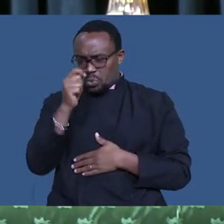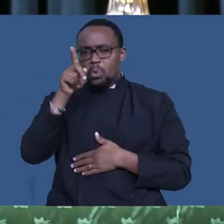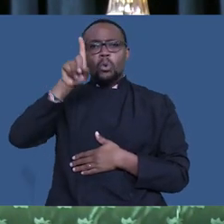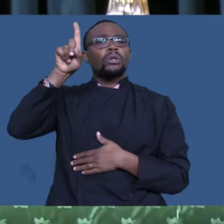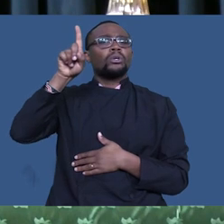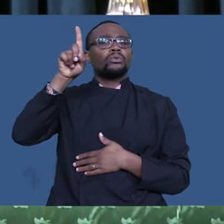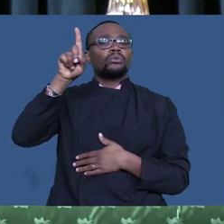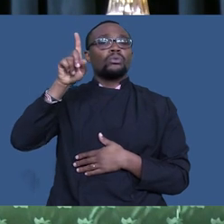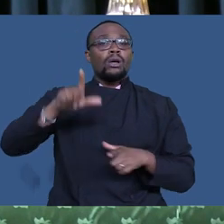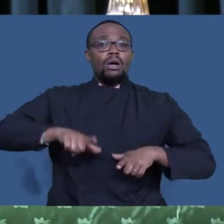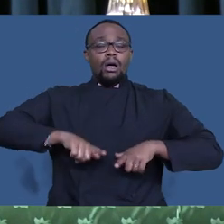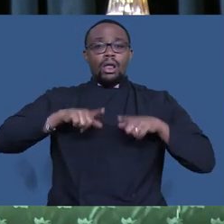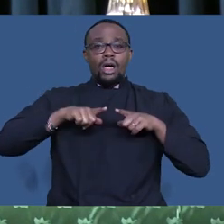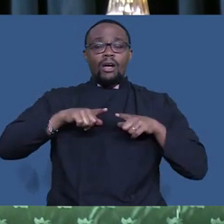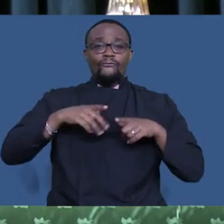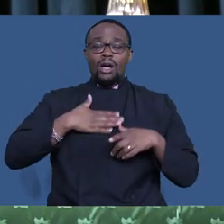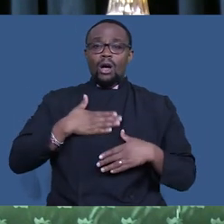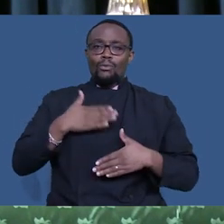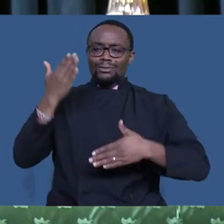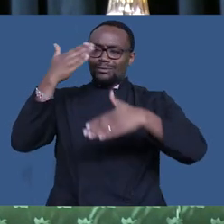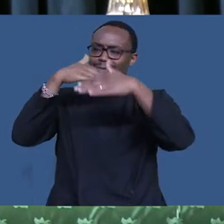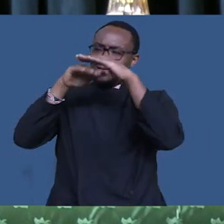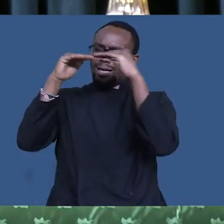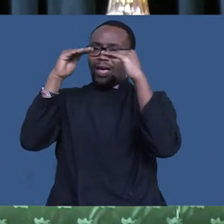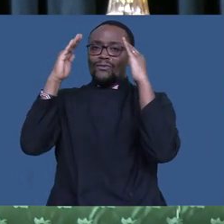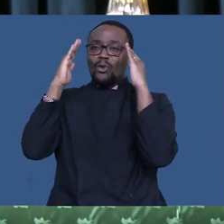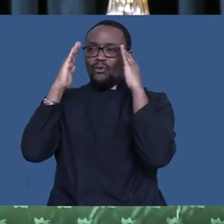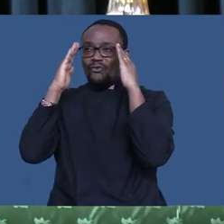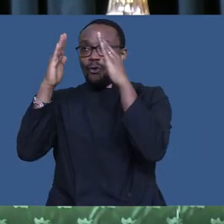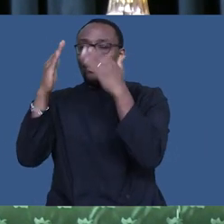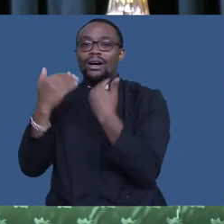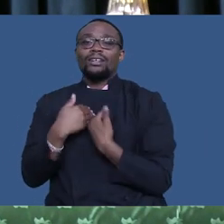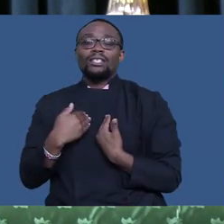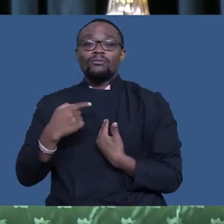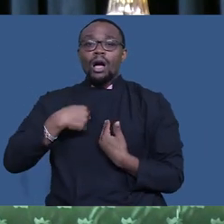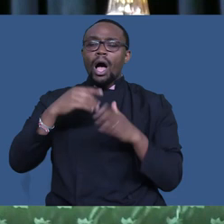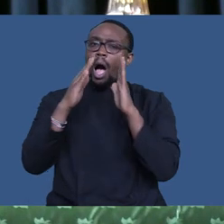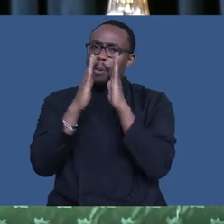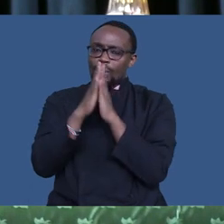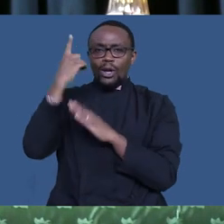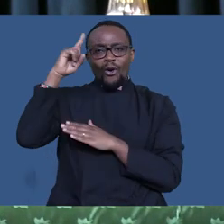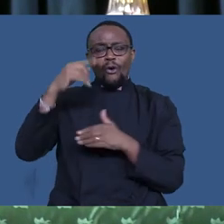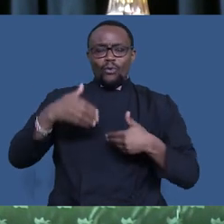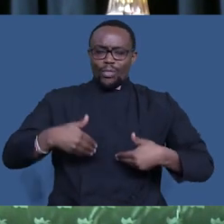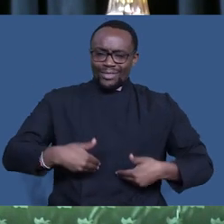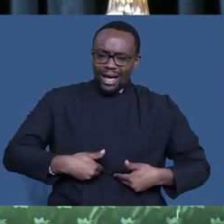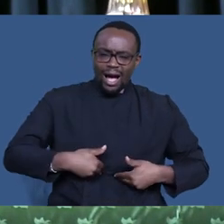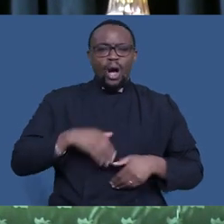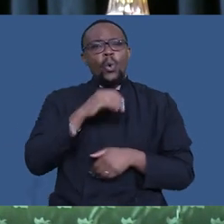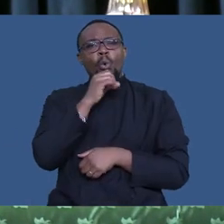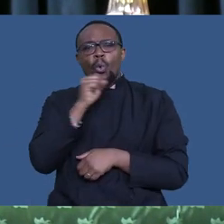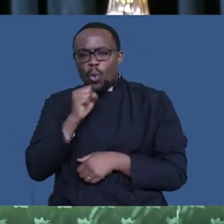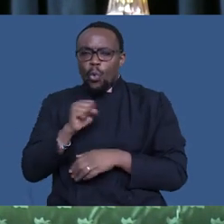to live with a heavenly perspective. I pray for the young and the old